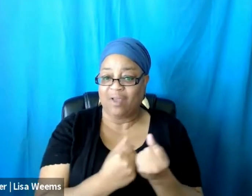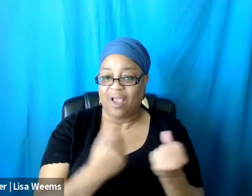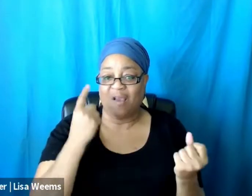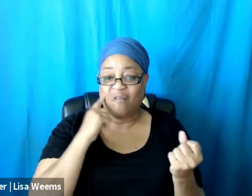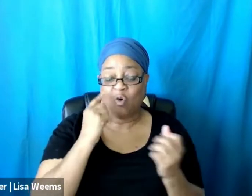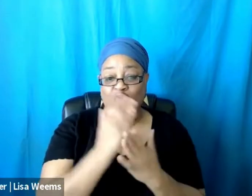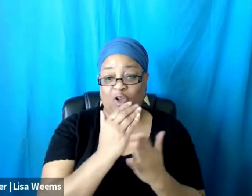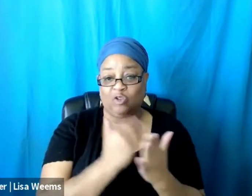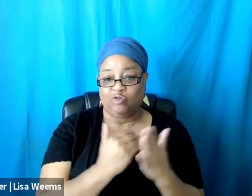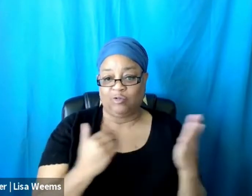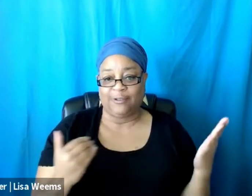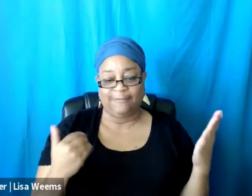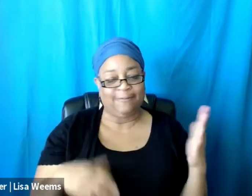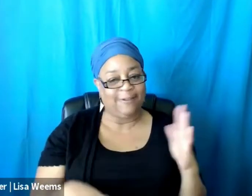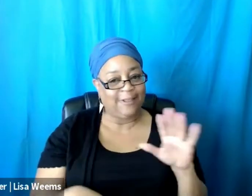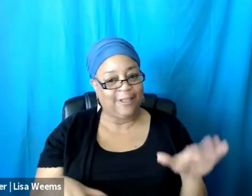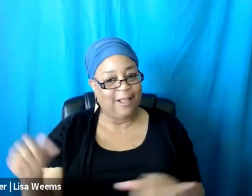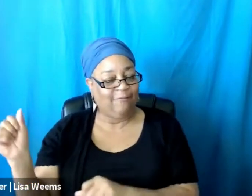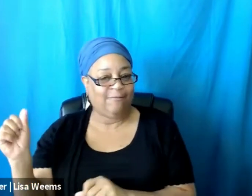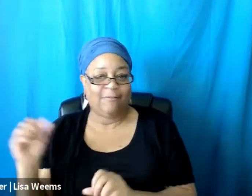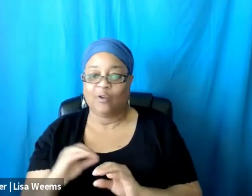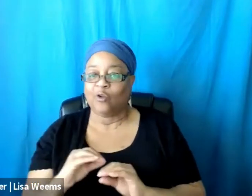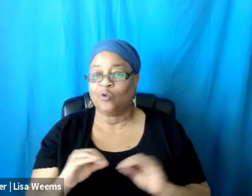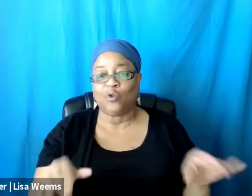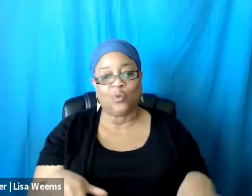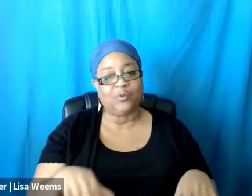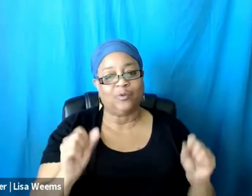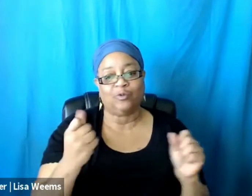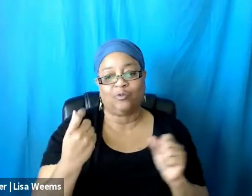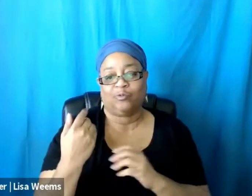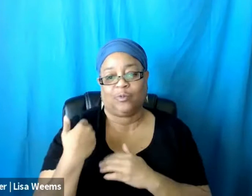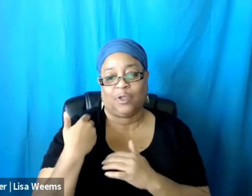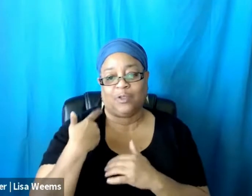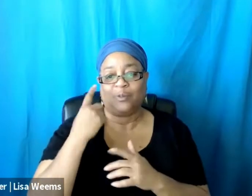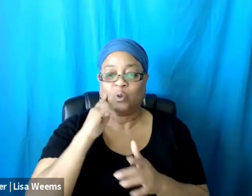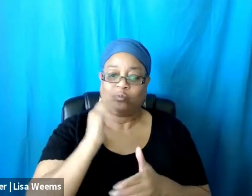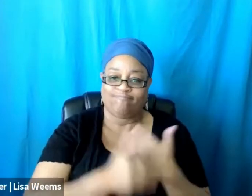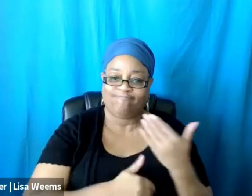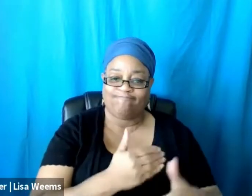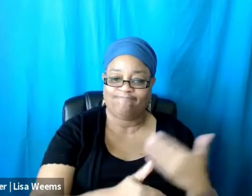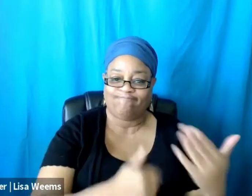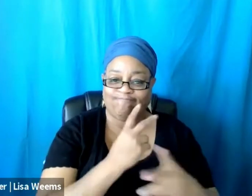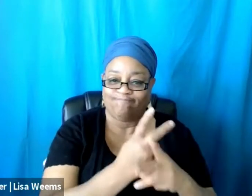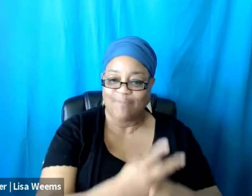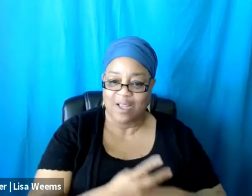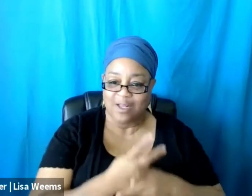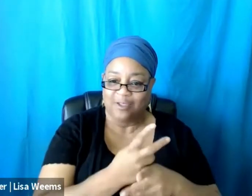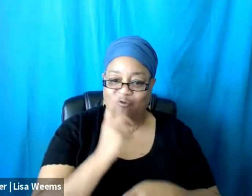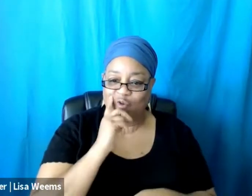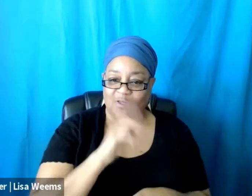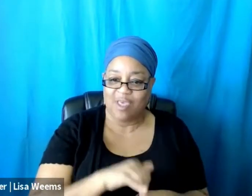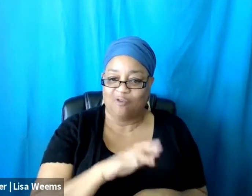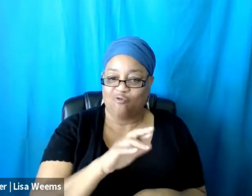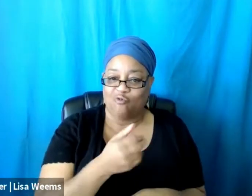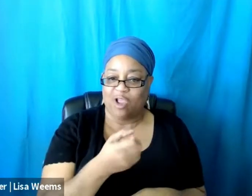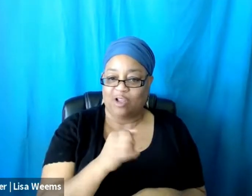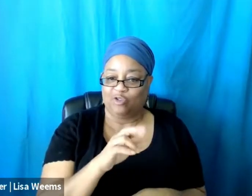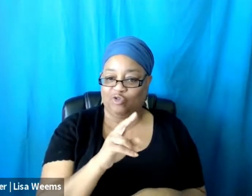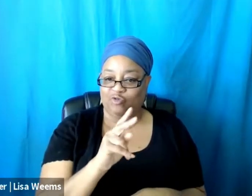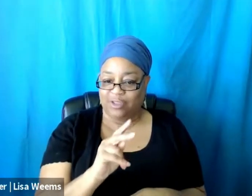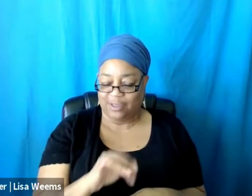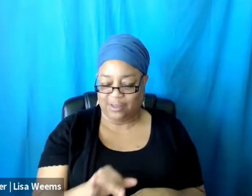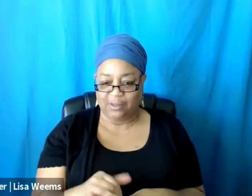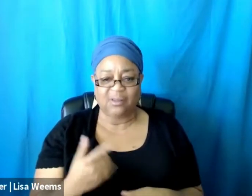one took responsibility for its maintenance. So my parting comment is we need to learn from